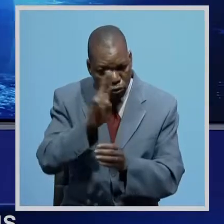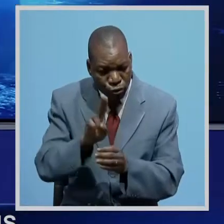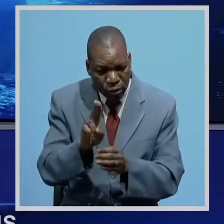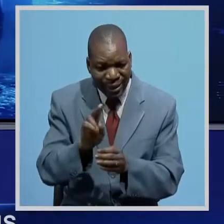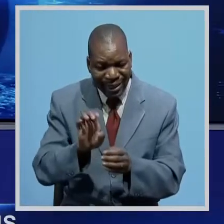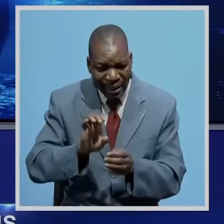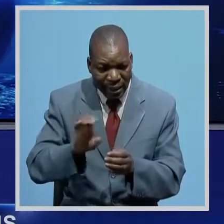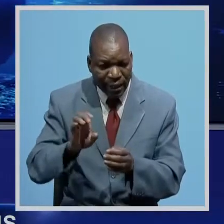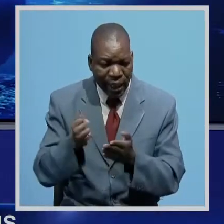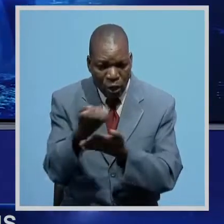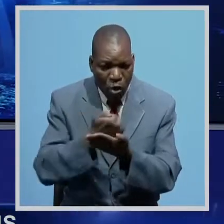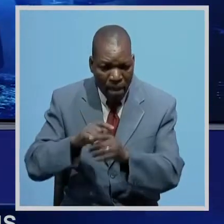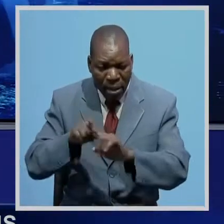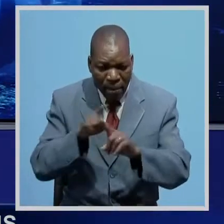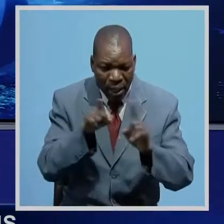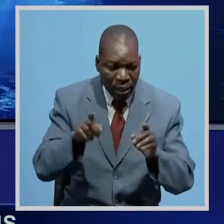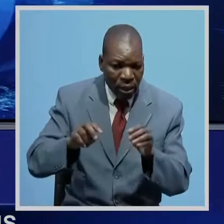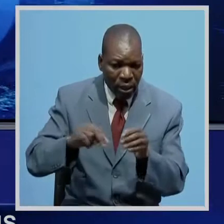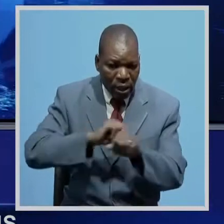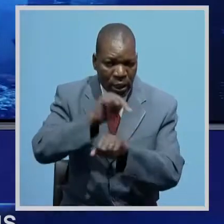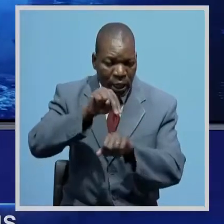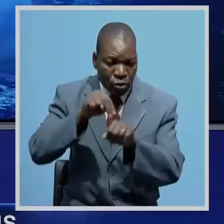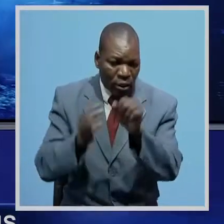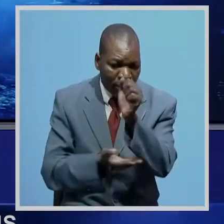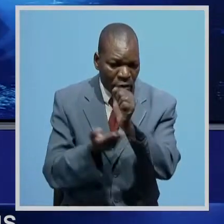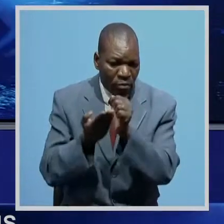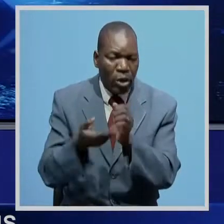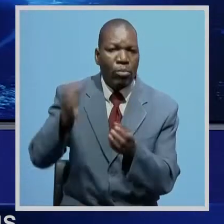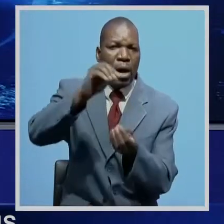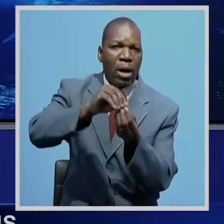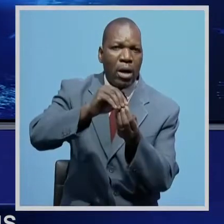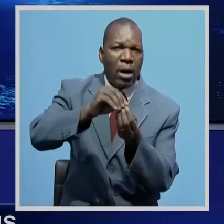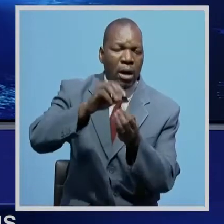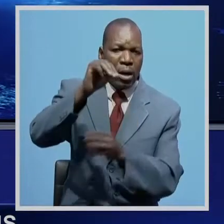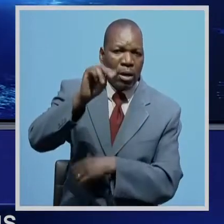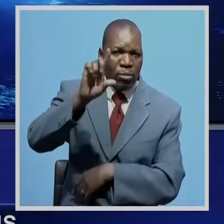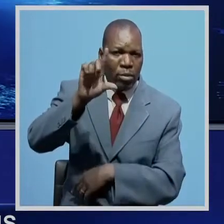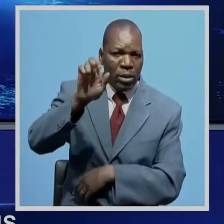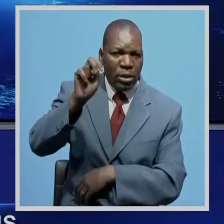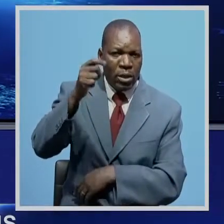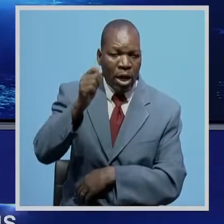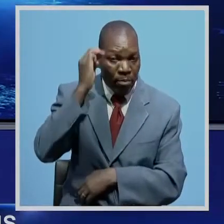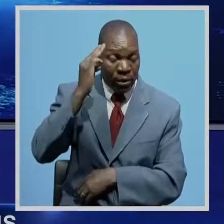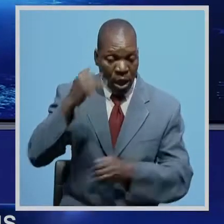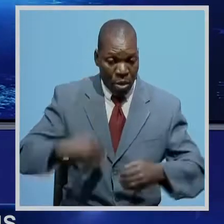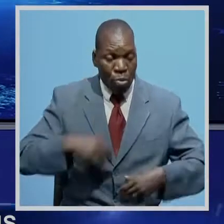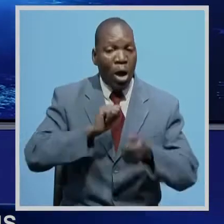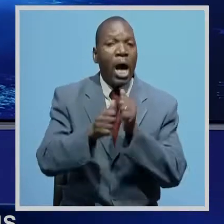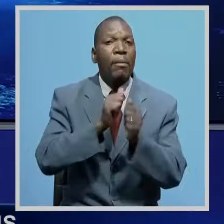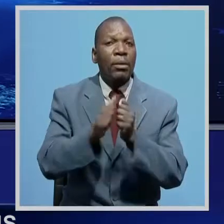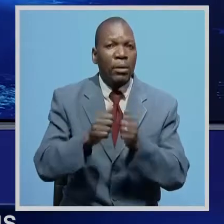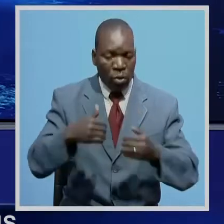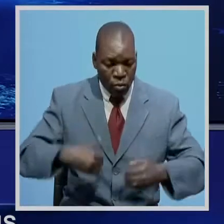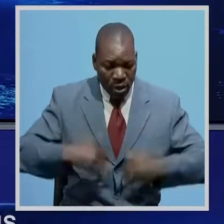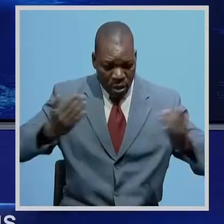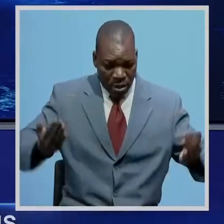of the economy and contribute to national development. Minister of Youth and Sports, Emmanuel Mulenga, has also encouraged